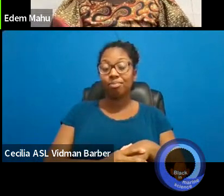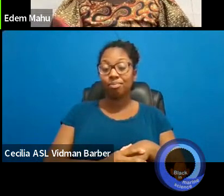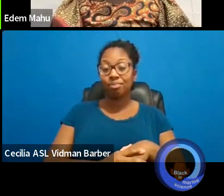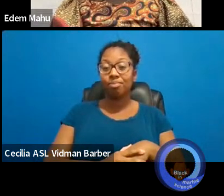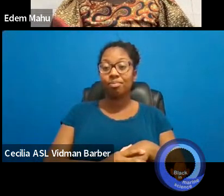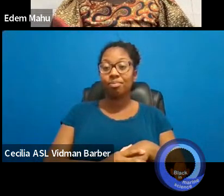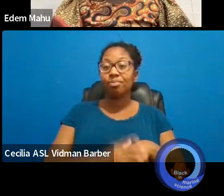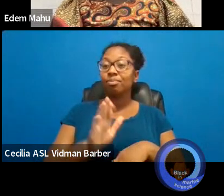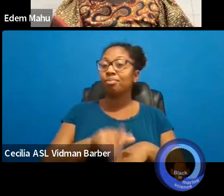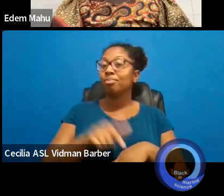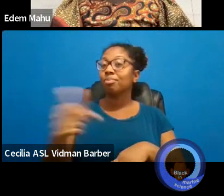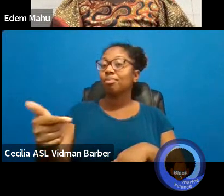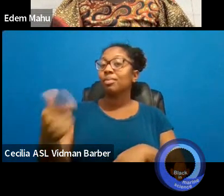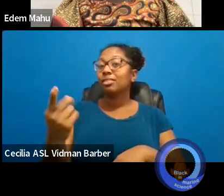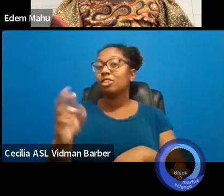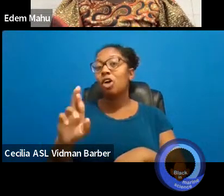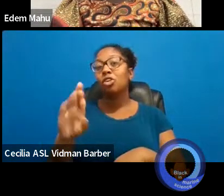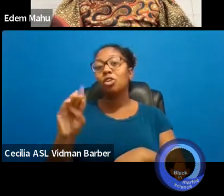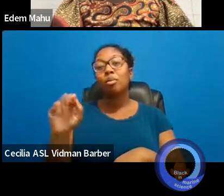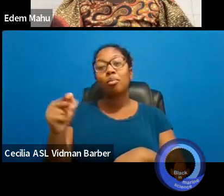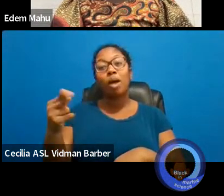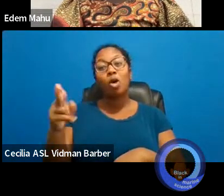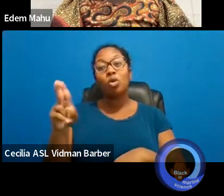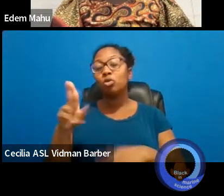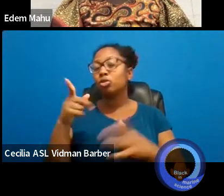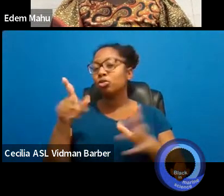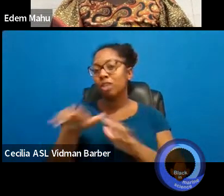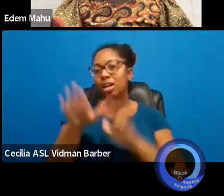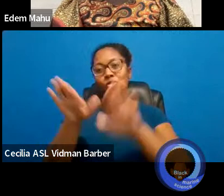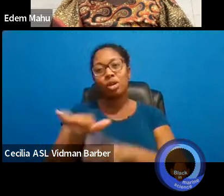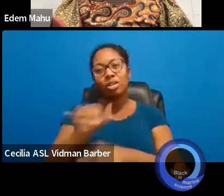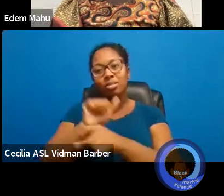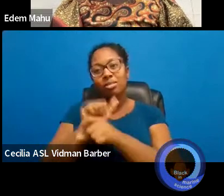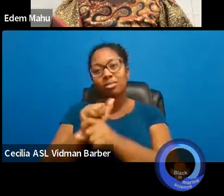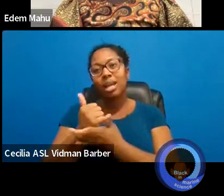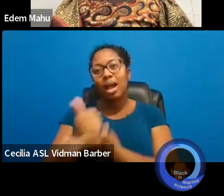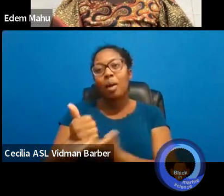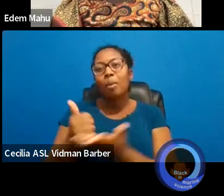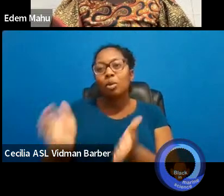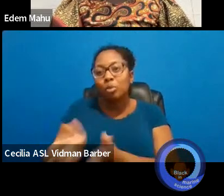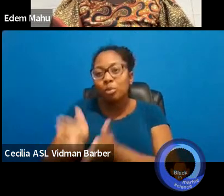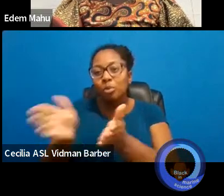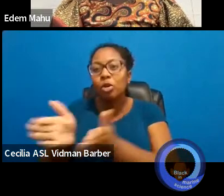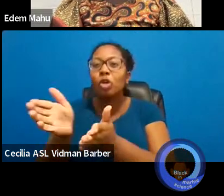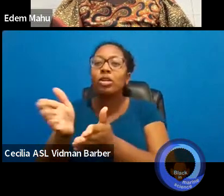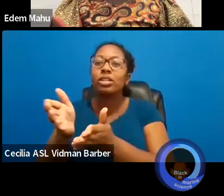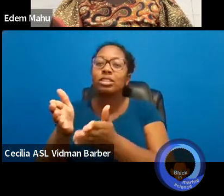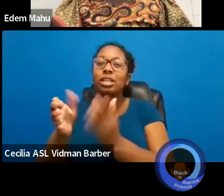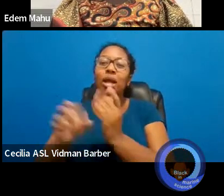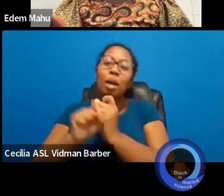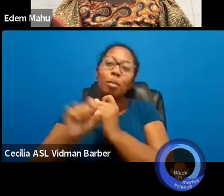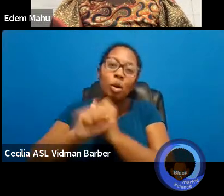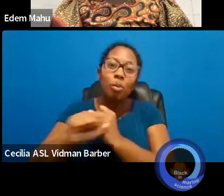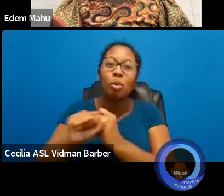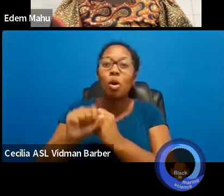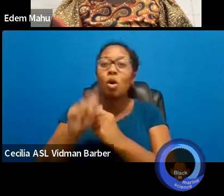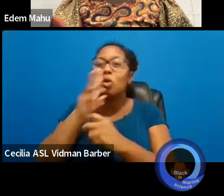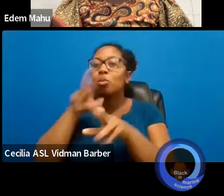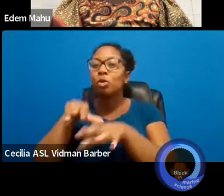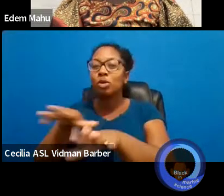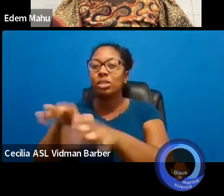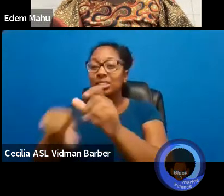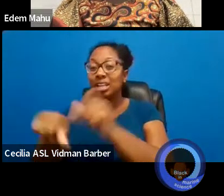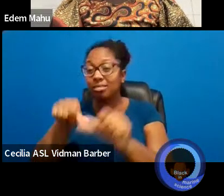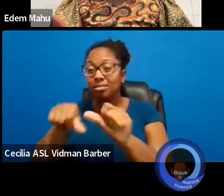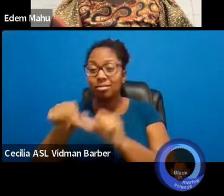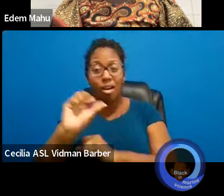Dr. Mahu, I know you've done amazing work so far in helping promote marine science, but I just want to hear if there are any other goals that you might